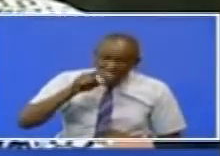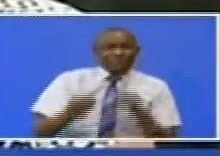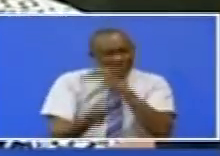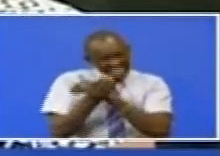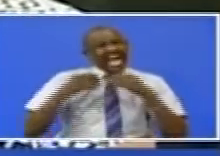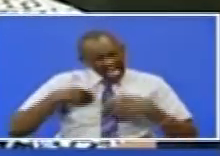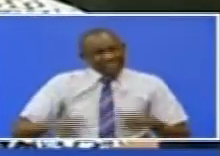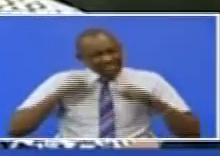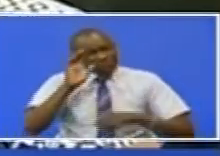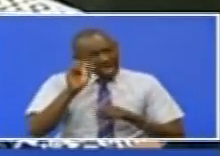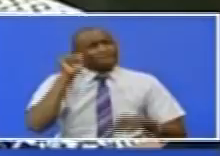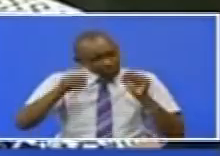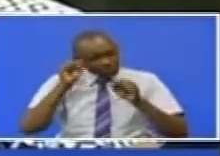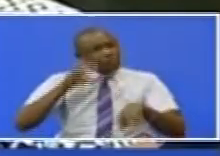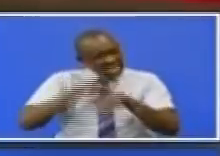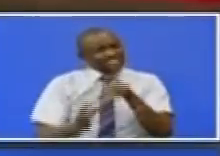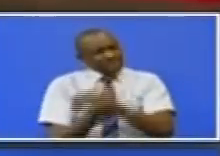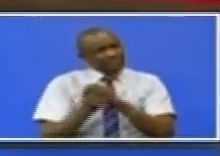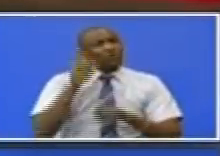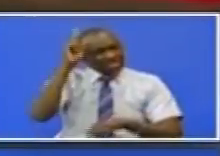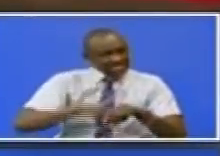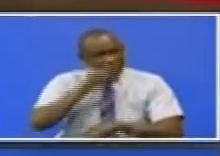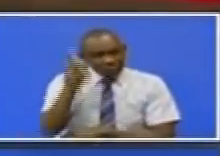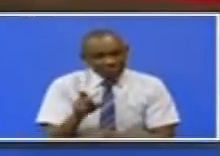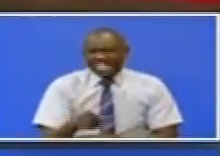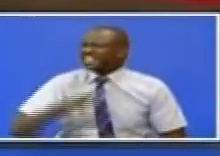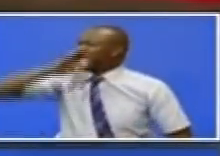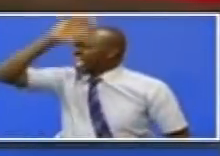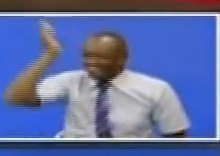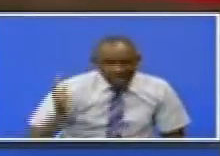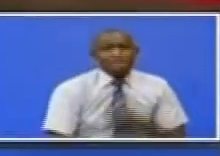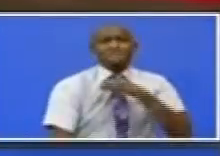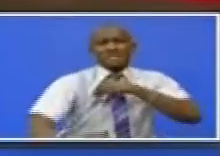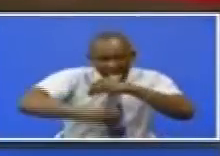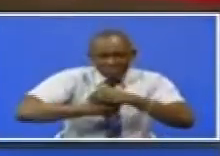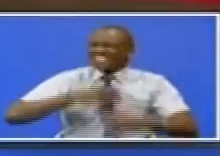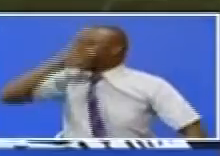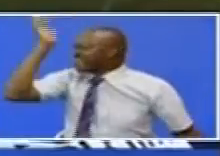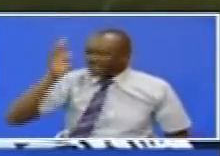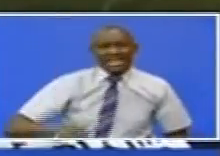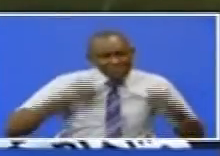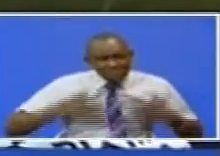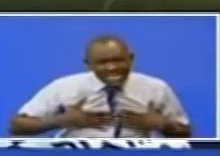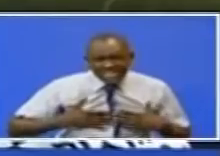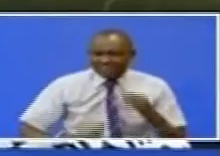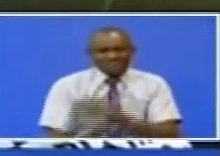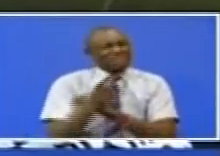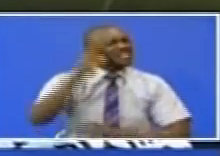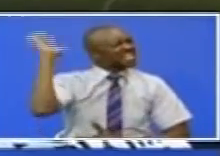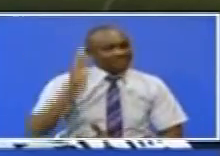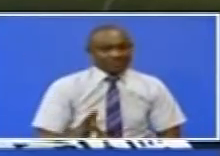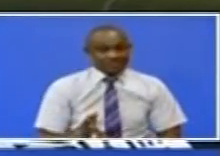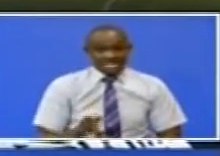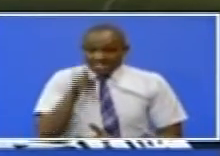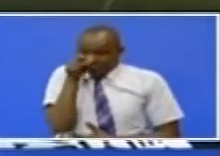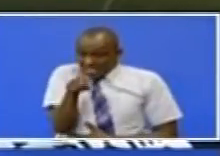bribe in your career in the judiciary? I've never taken a bribe in my life. And such allegations